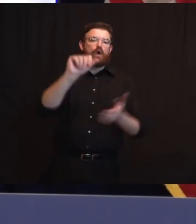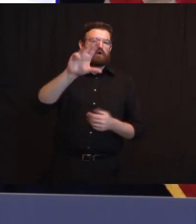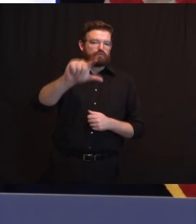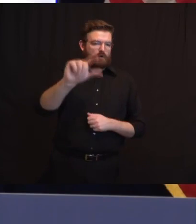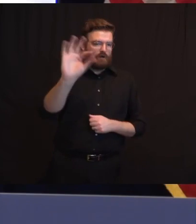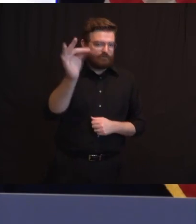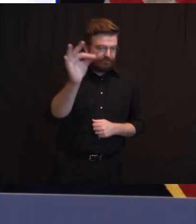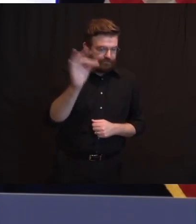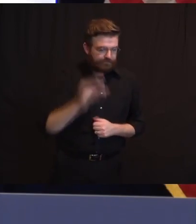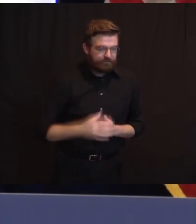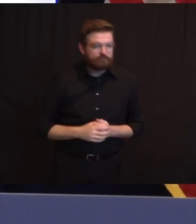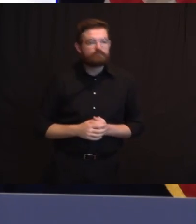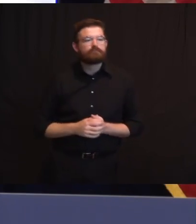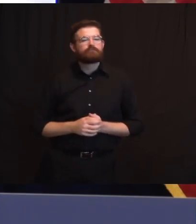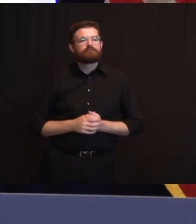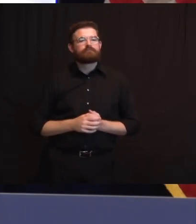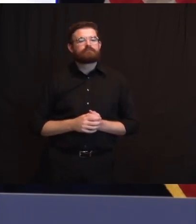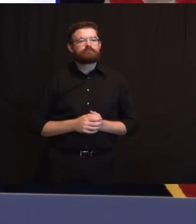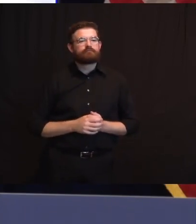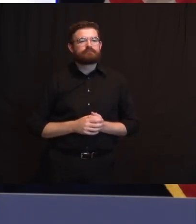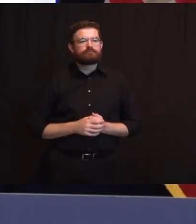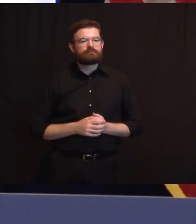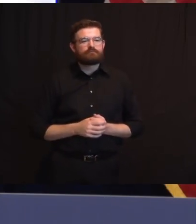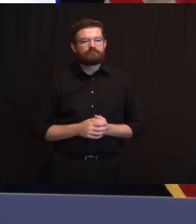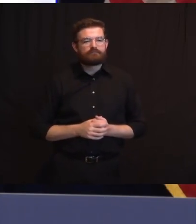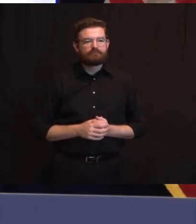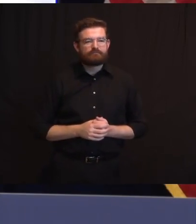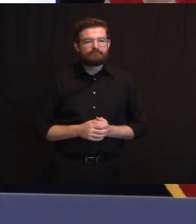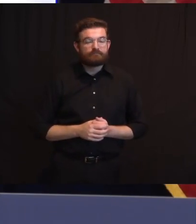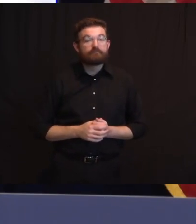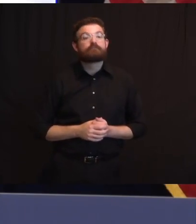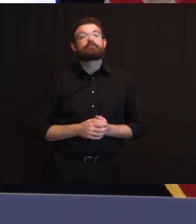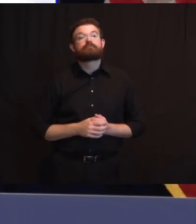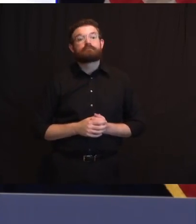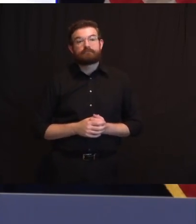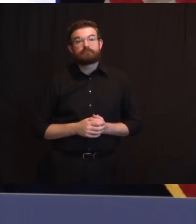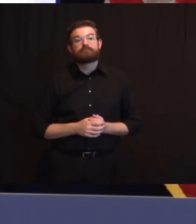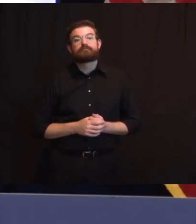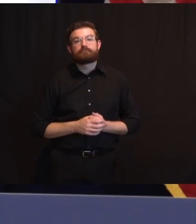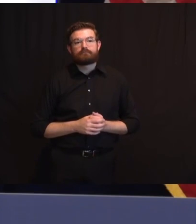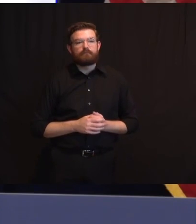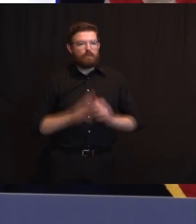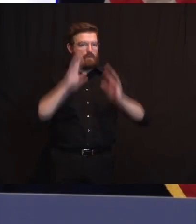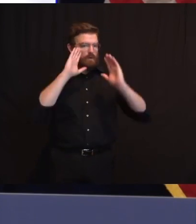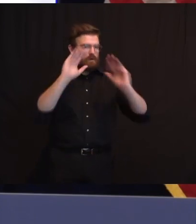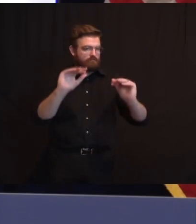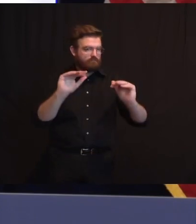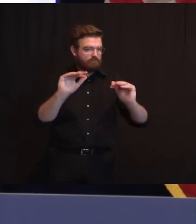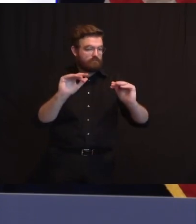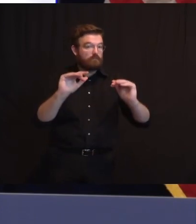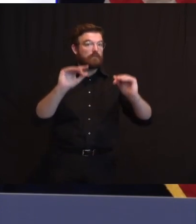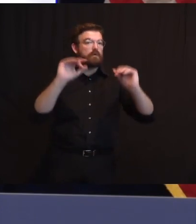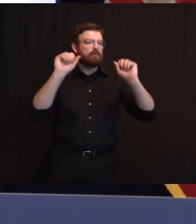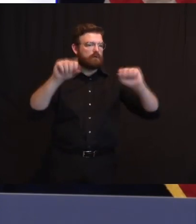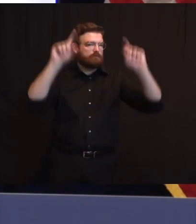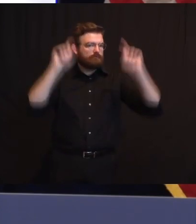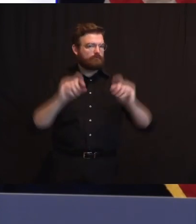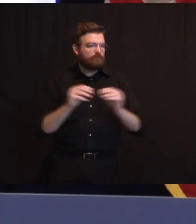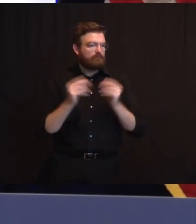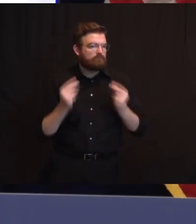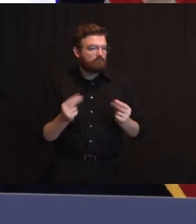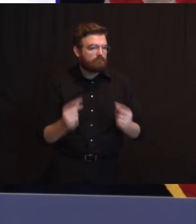testing capacity and to provide support for public health surveillance and outbreak investigations. We are excited to build